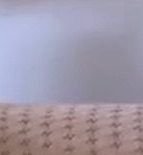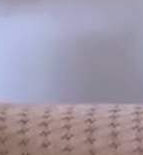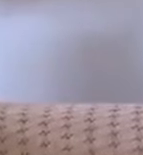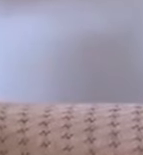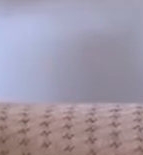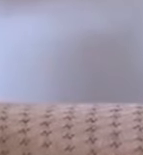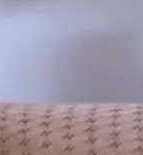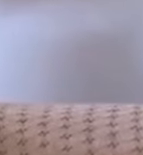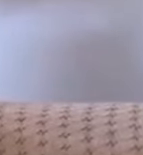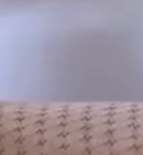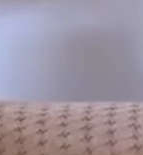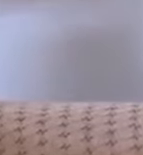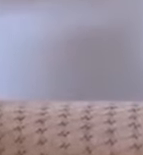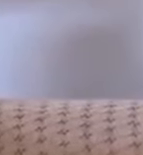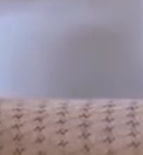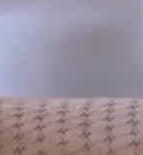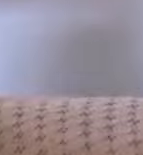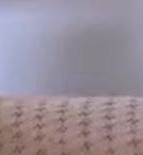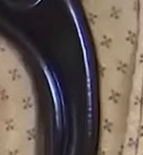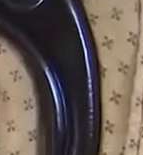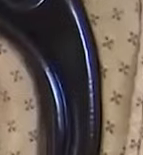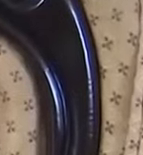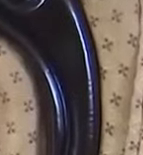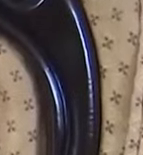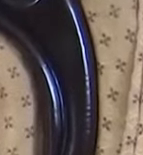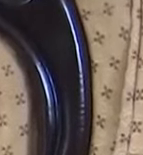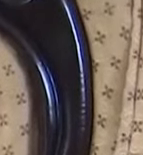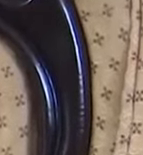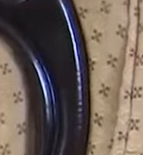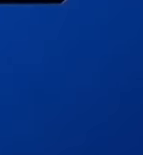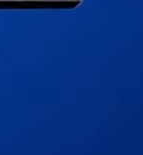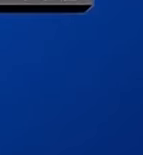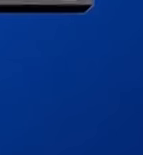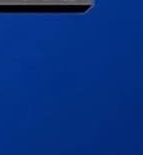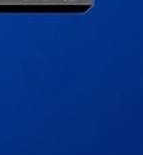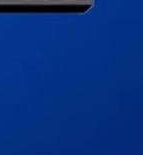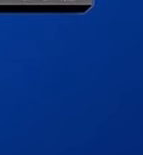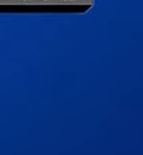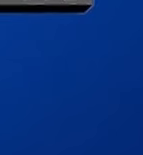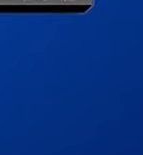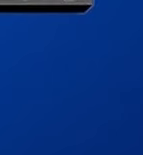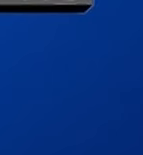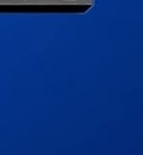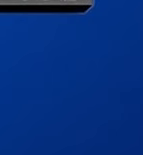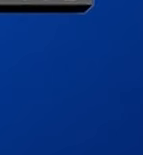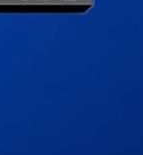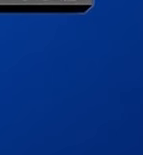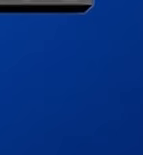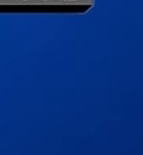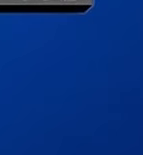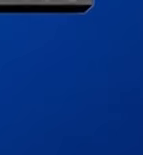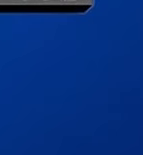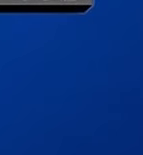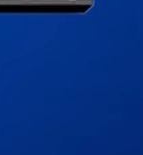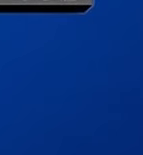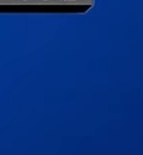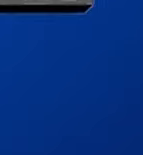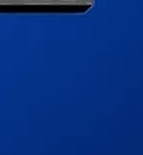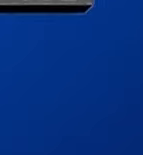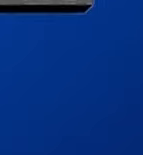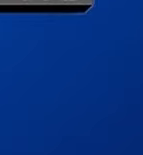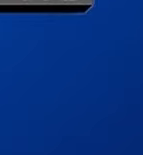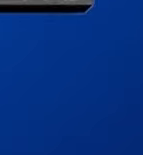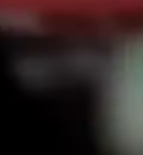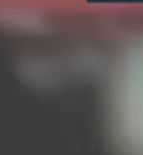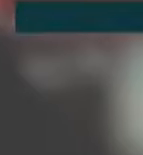TV license and what are they paying for? The owners of TV set and the gadget with a tuner like DVD